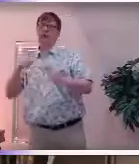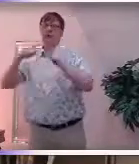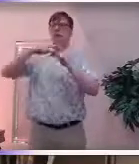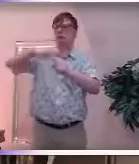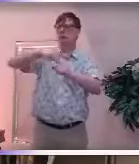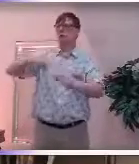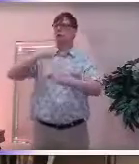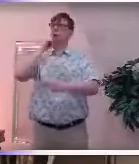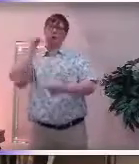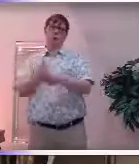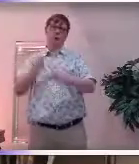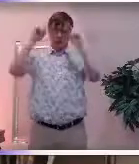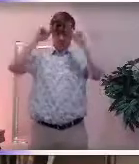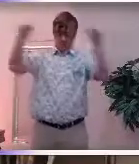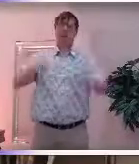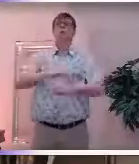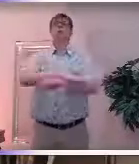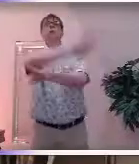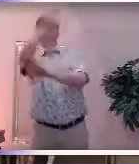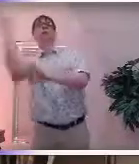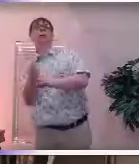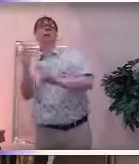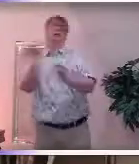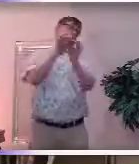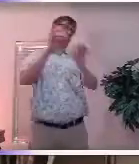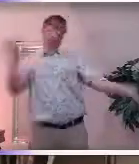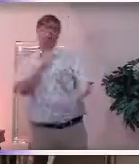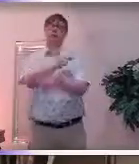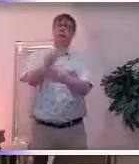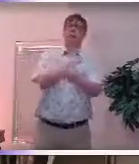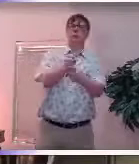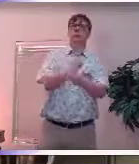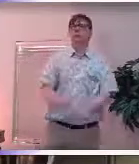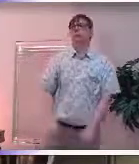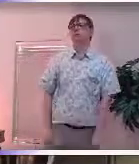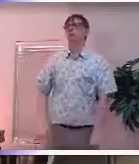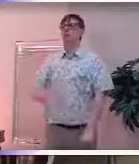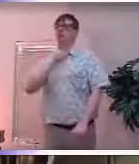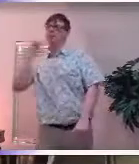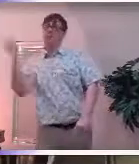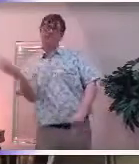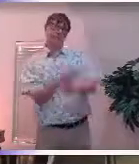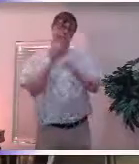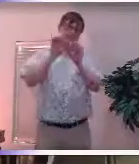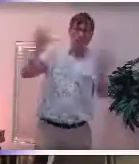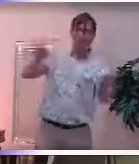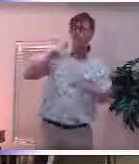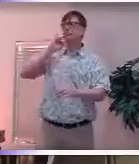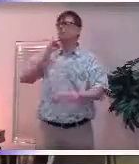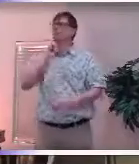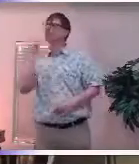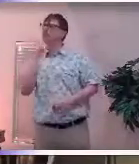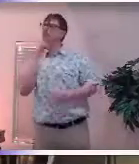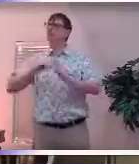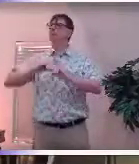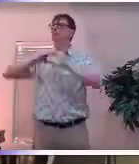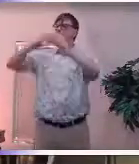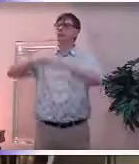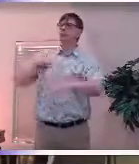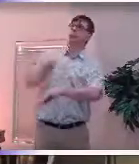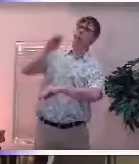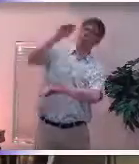we don't have to be paying attention to making all of those parts work? Our microbiome is